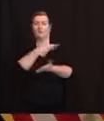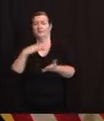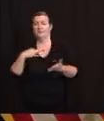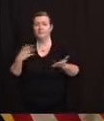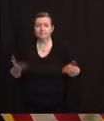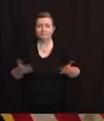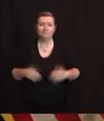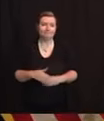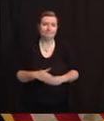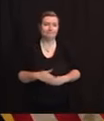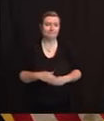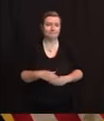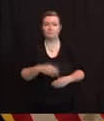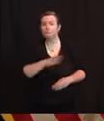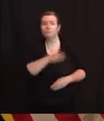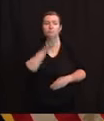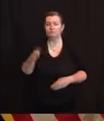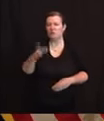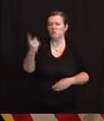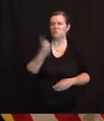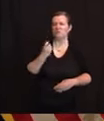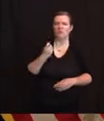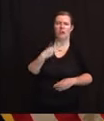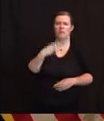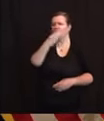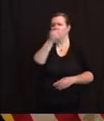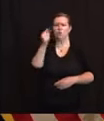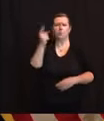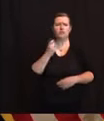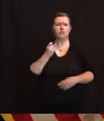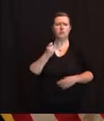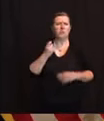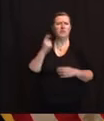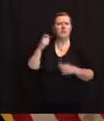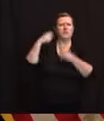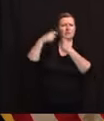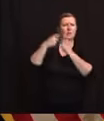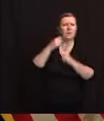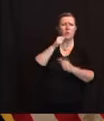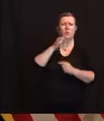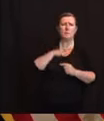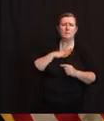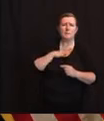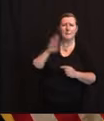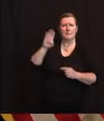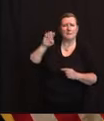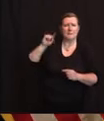here. Were you able to see a video from Beth Gorab, who's the co-owner